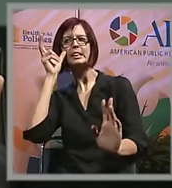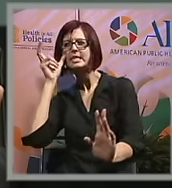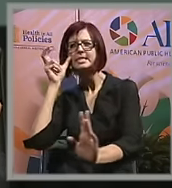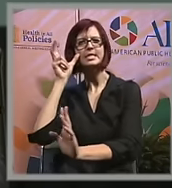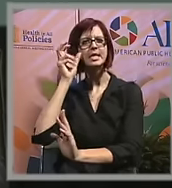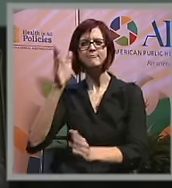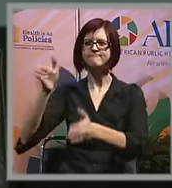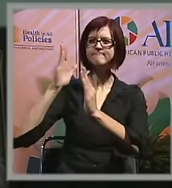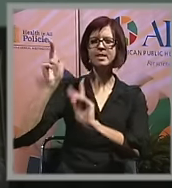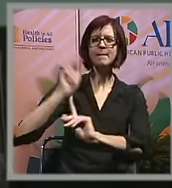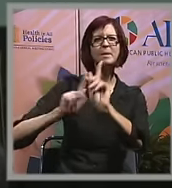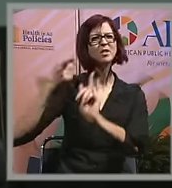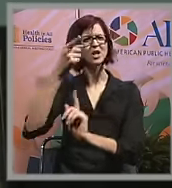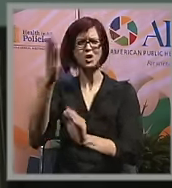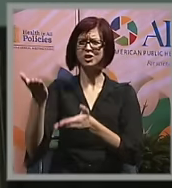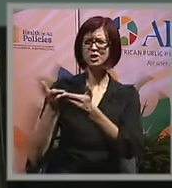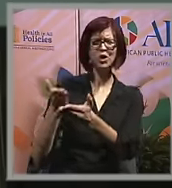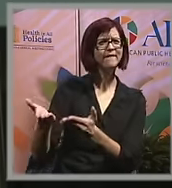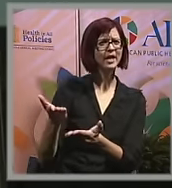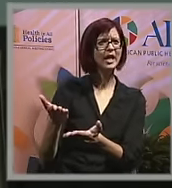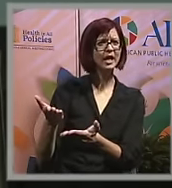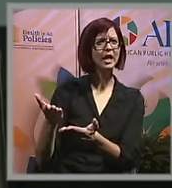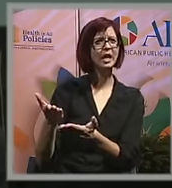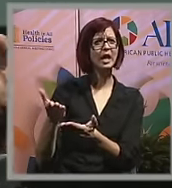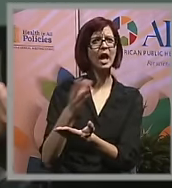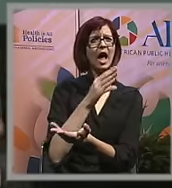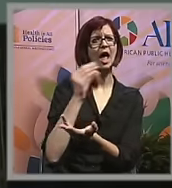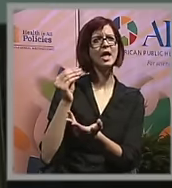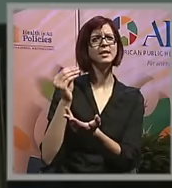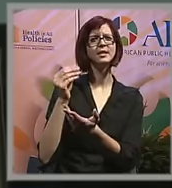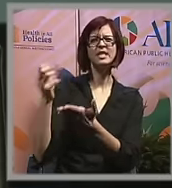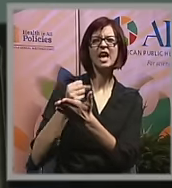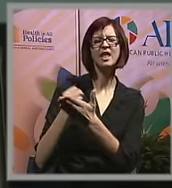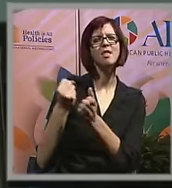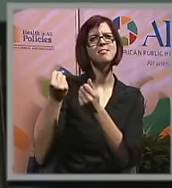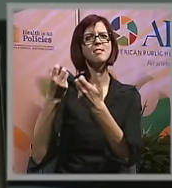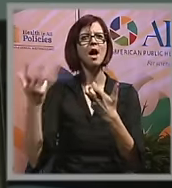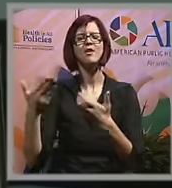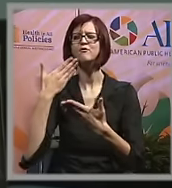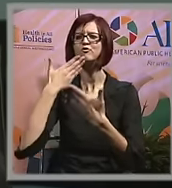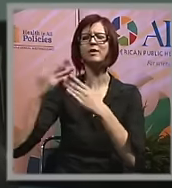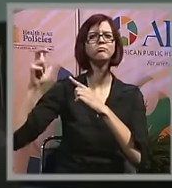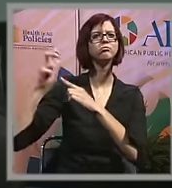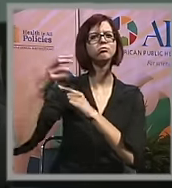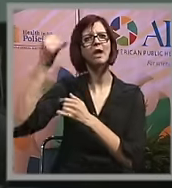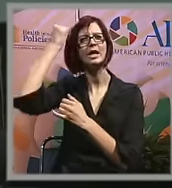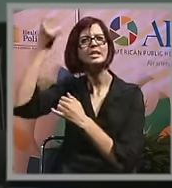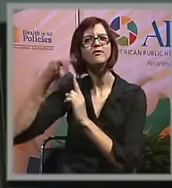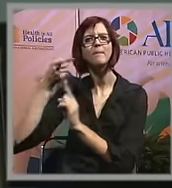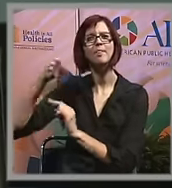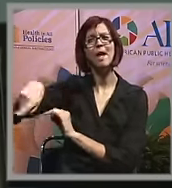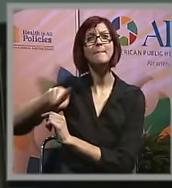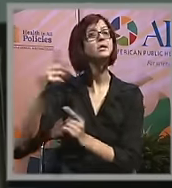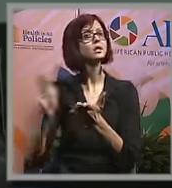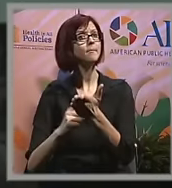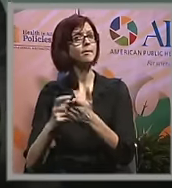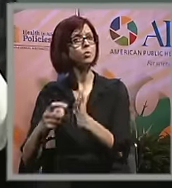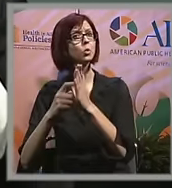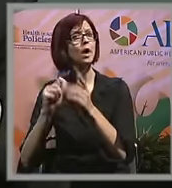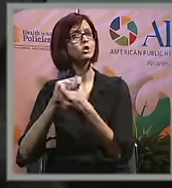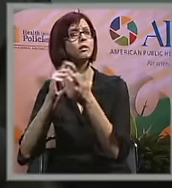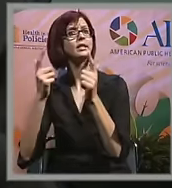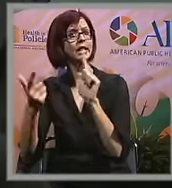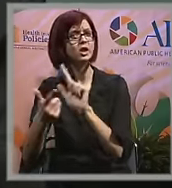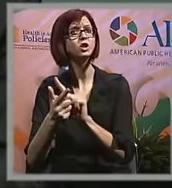the people that you're serving and getting a lot of great ideas from them Sometimes it takes translation